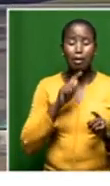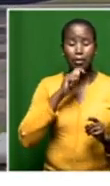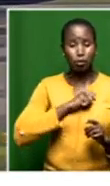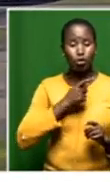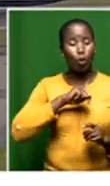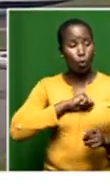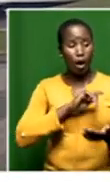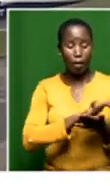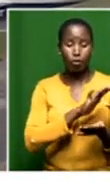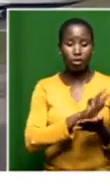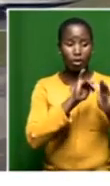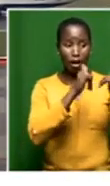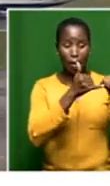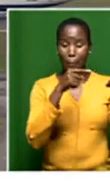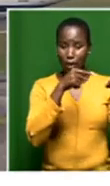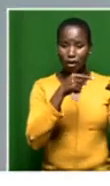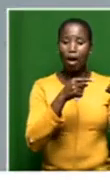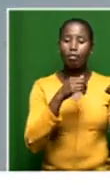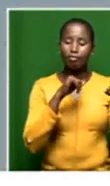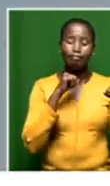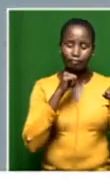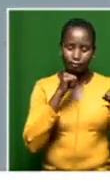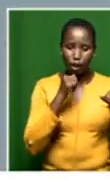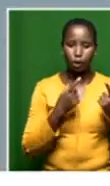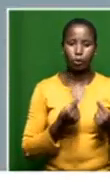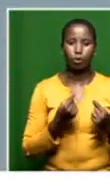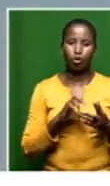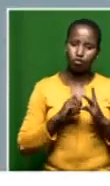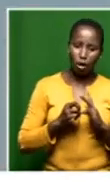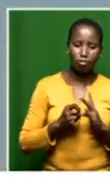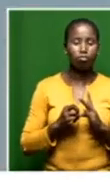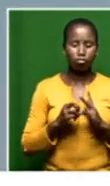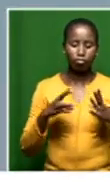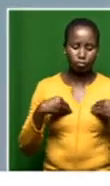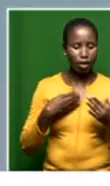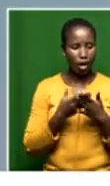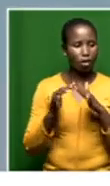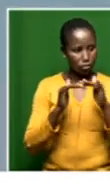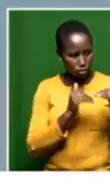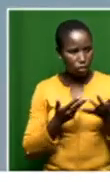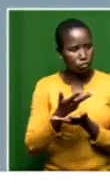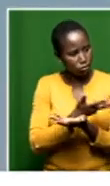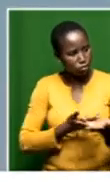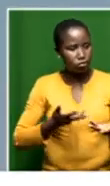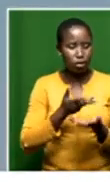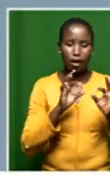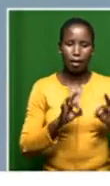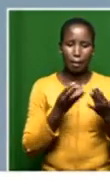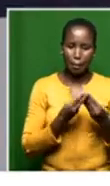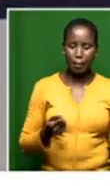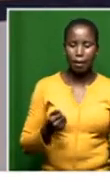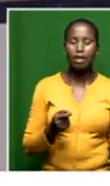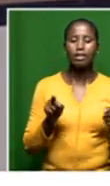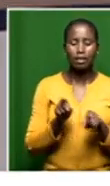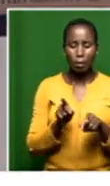airline sticking with the cause and making sure that we're able to find commonality in this. This we hope as the